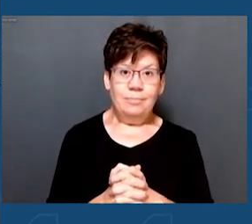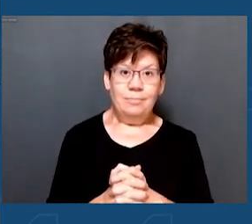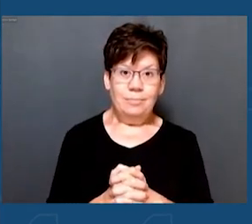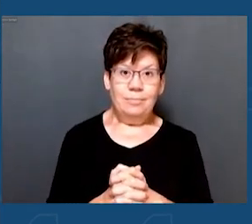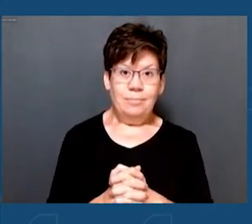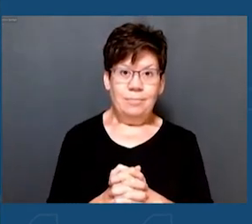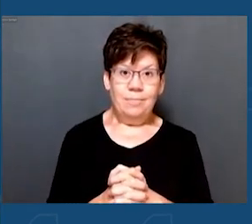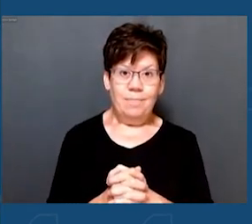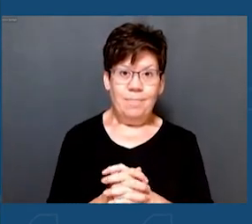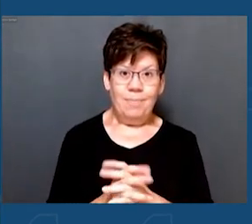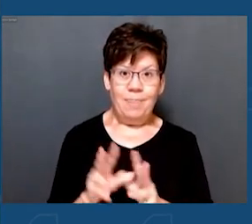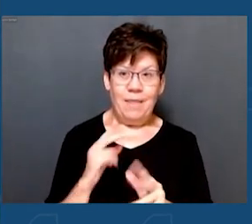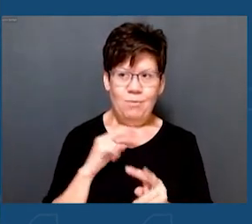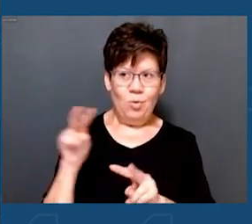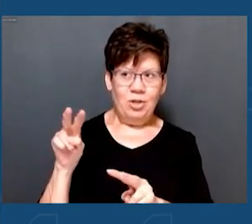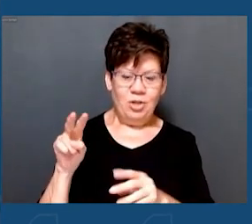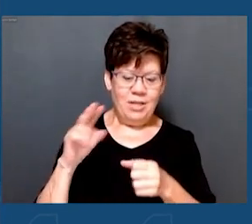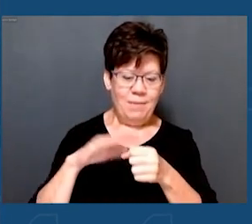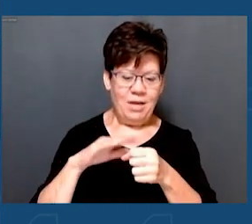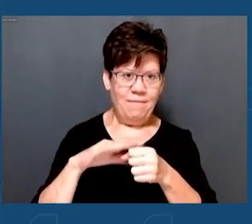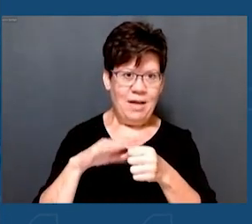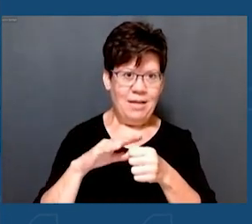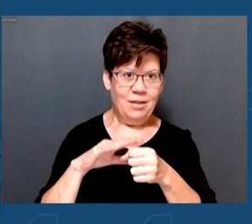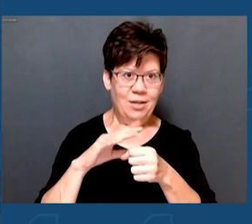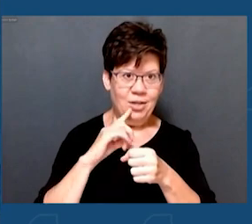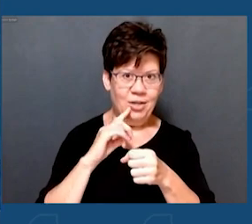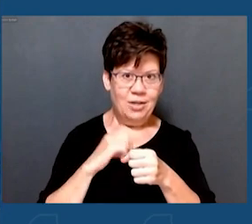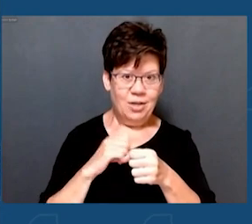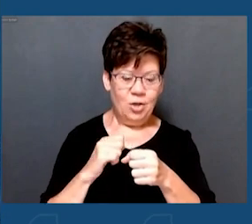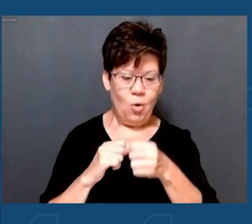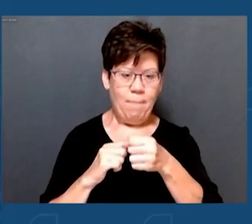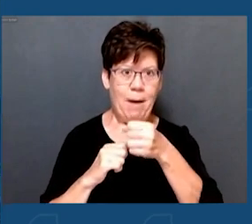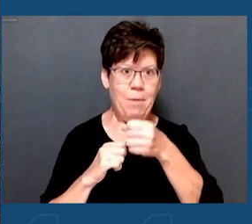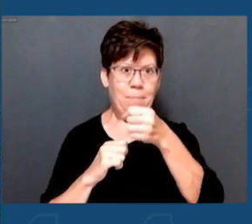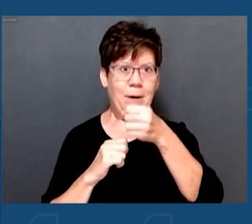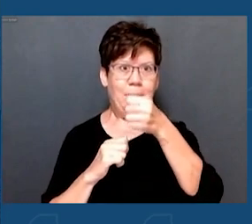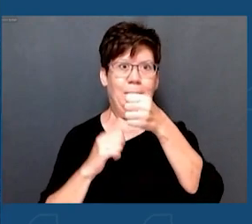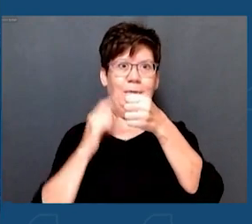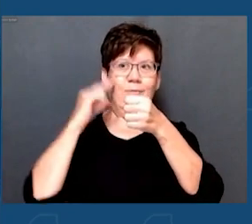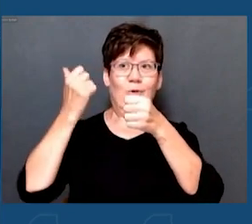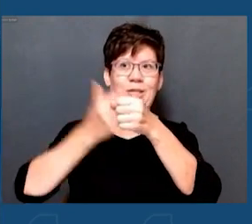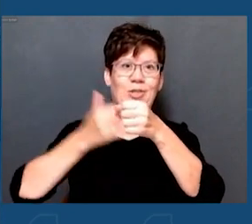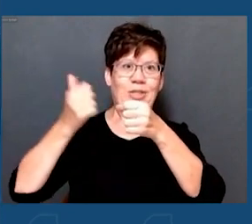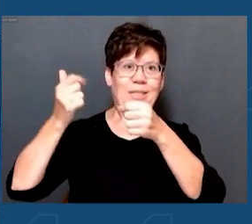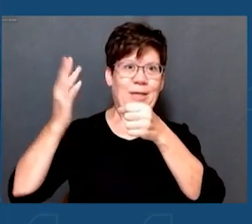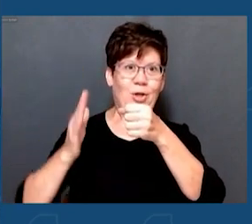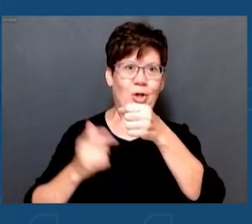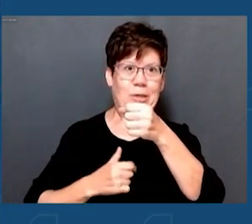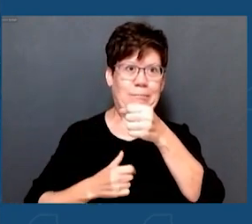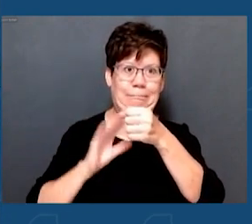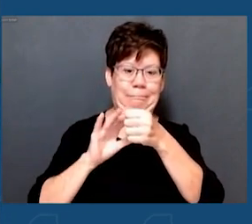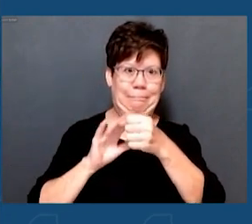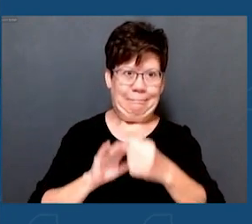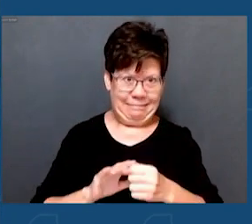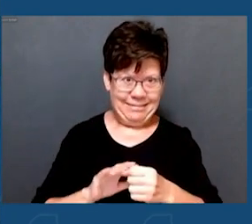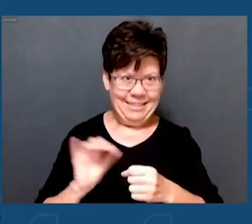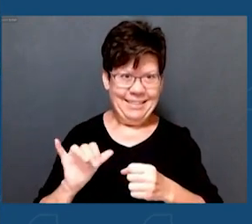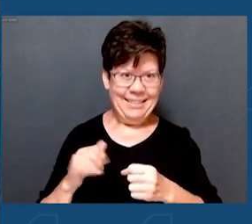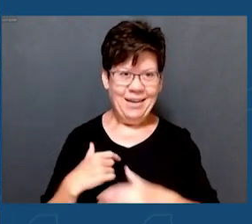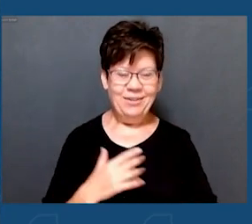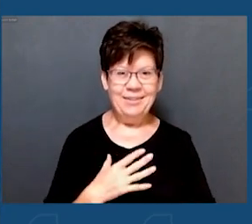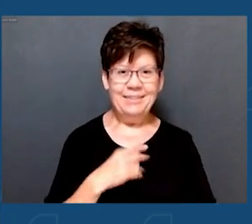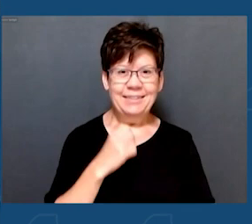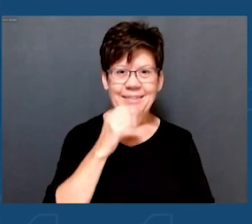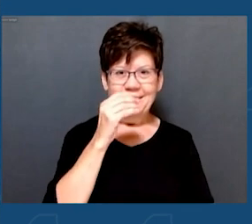I was watching the microphone go up and up with each speaker. It's time to bring it back down. Thank you. What a joy it is to be